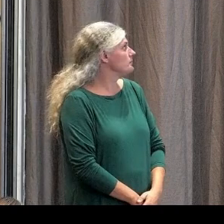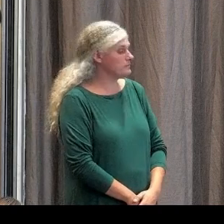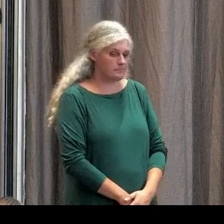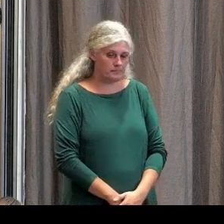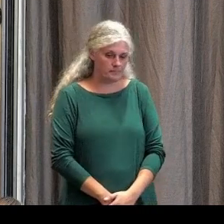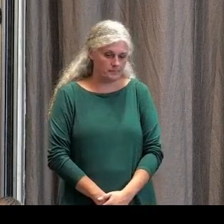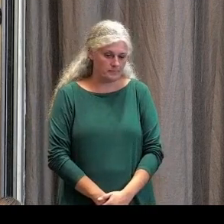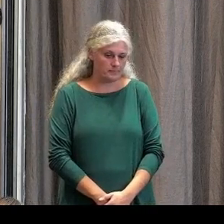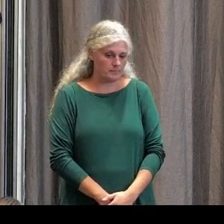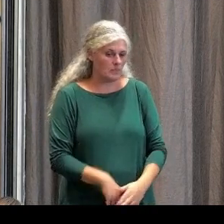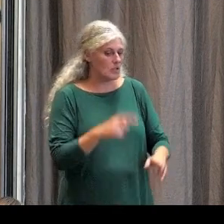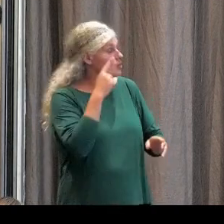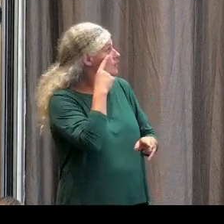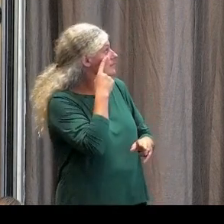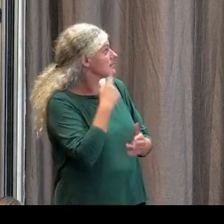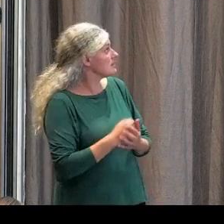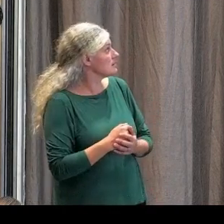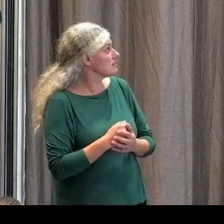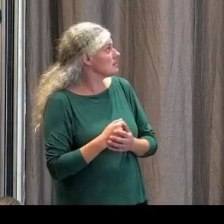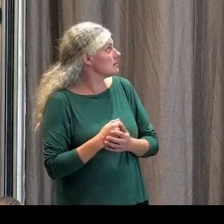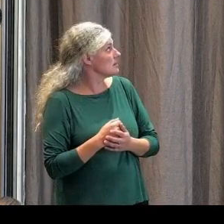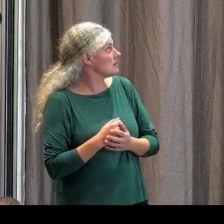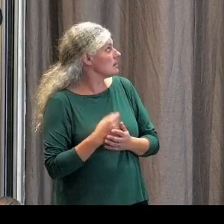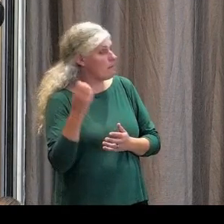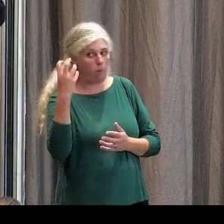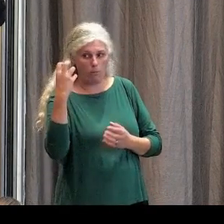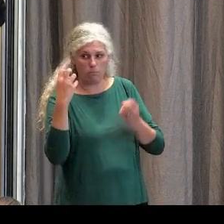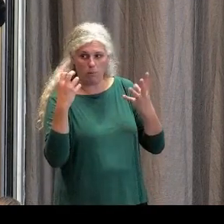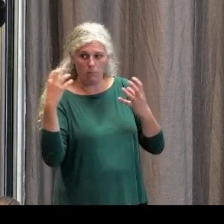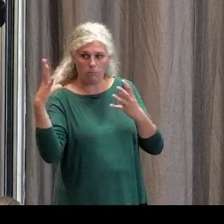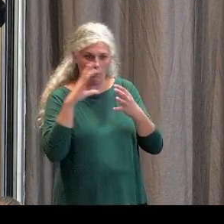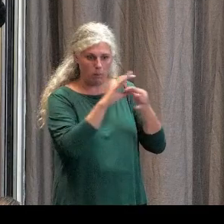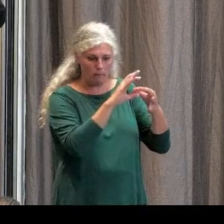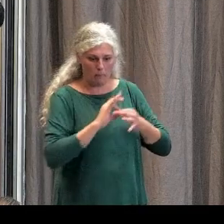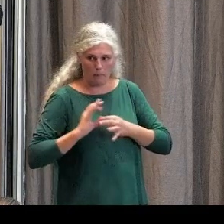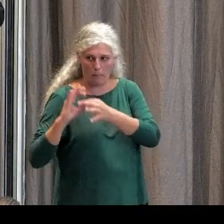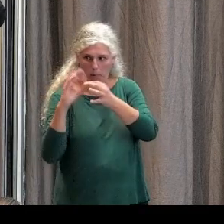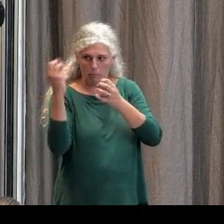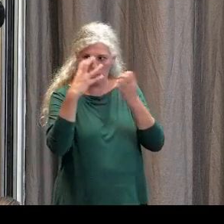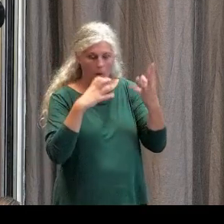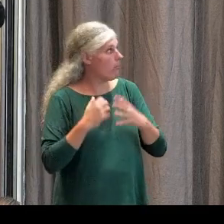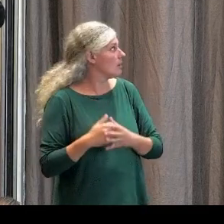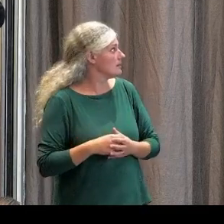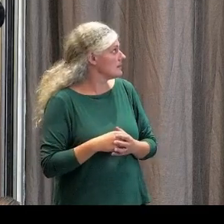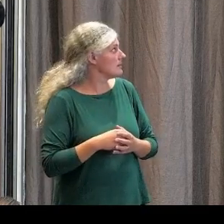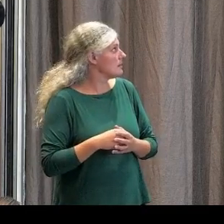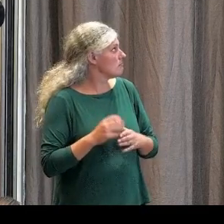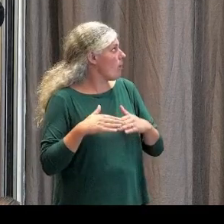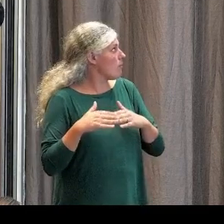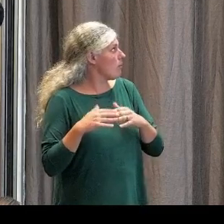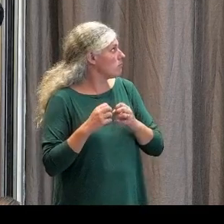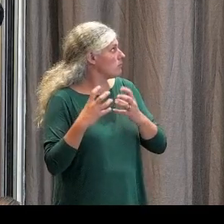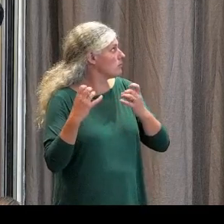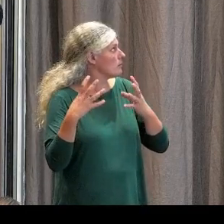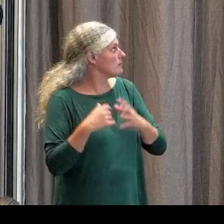So you can see them almost pulsing away. They're communicating, brain cells do this all the time. And then boom, all of a sudden, right, there's massive increase